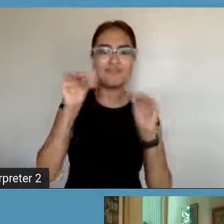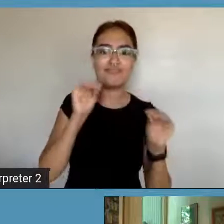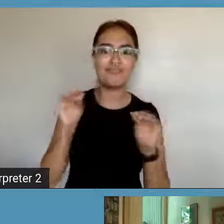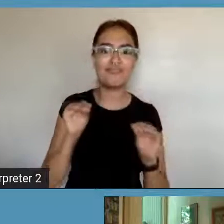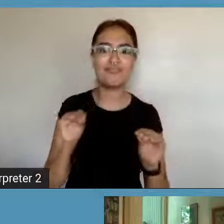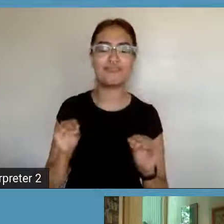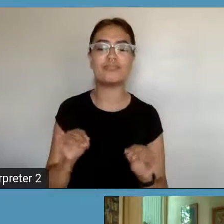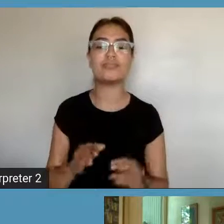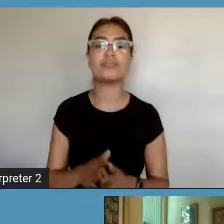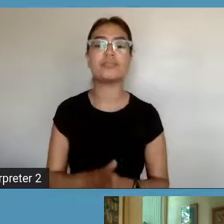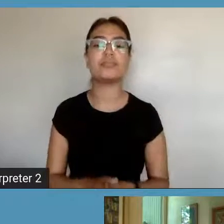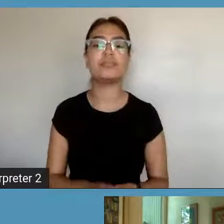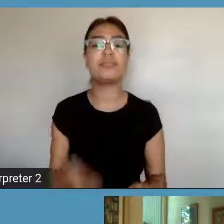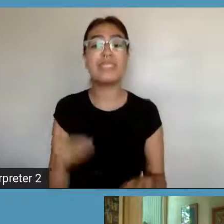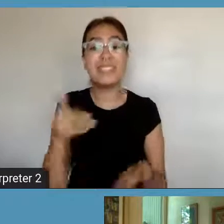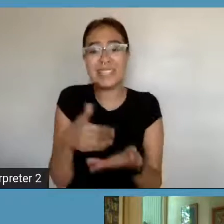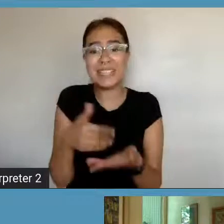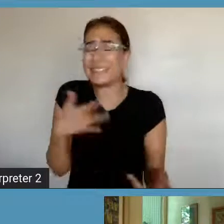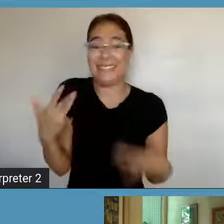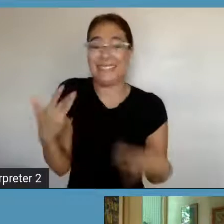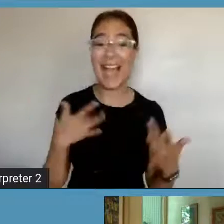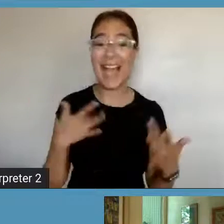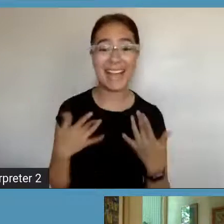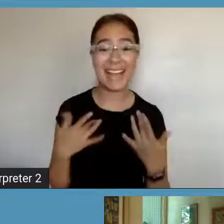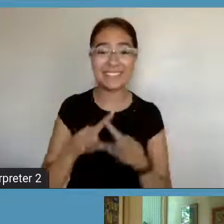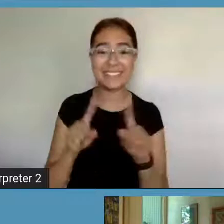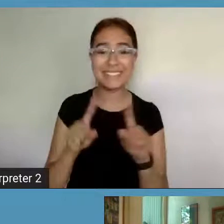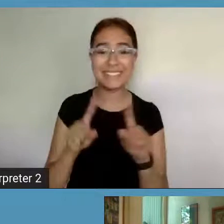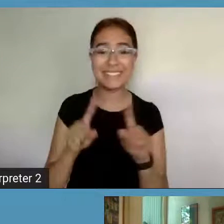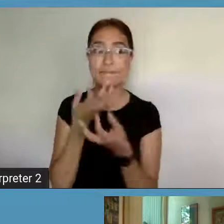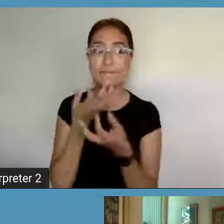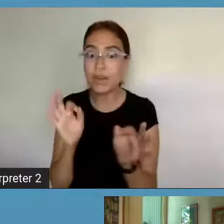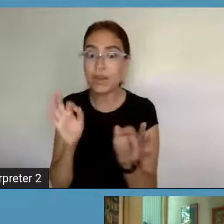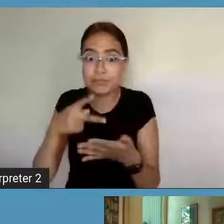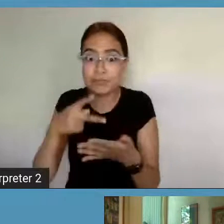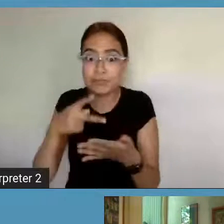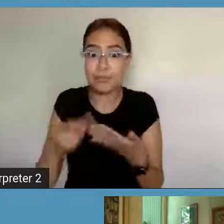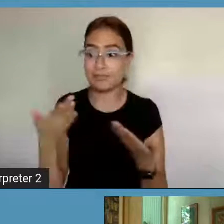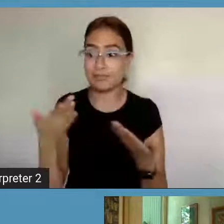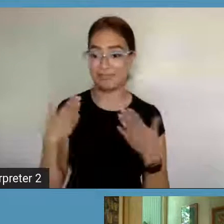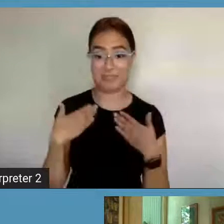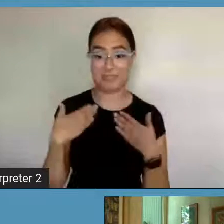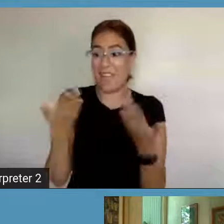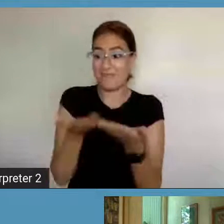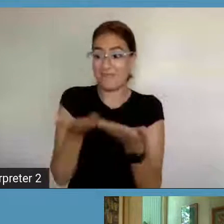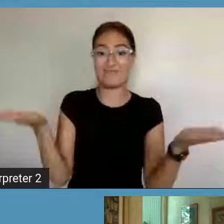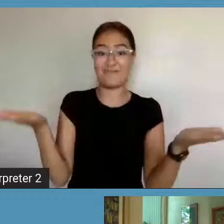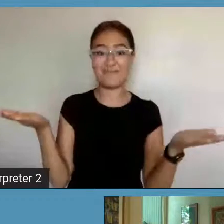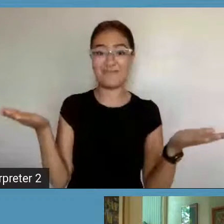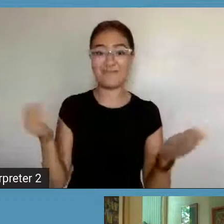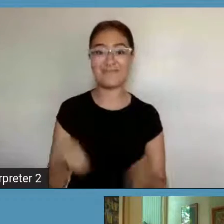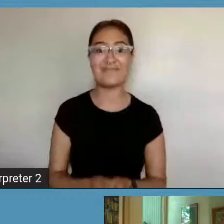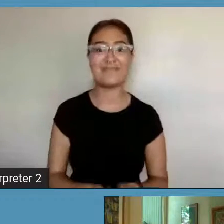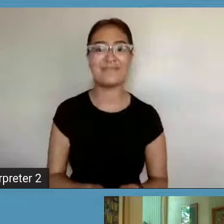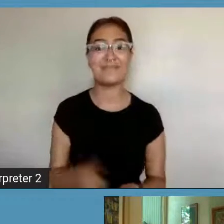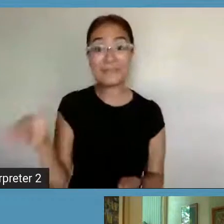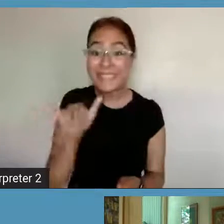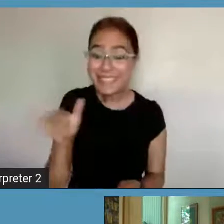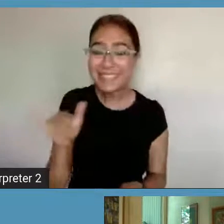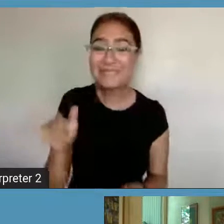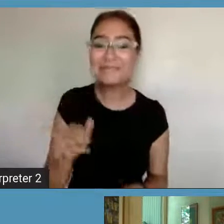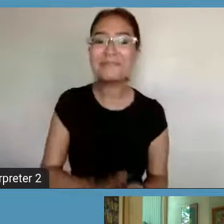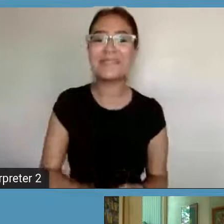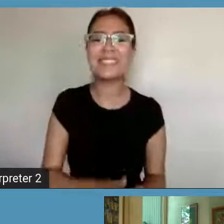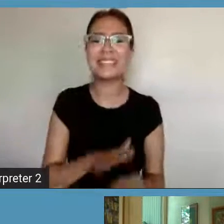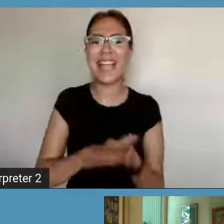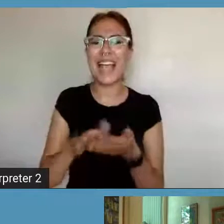again, I'm really excited that there's so many free programs that are available. I am as well. And it's a nice way to see how